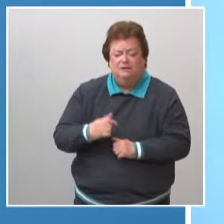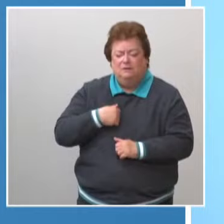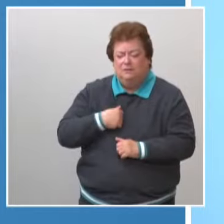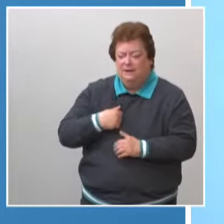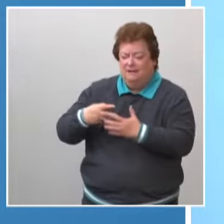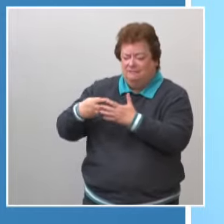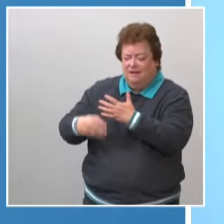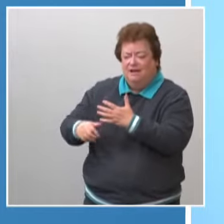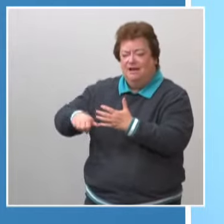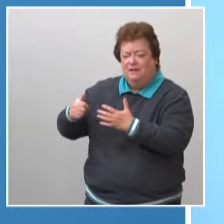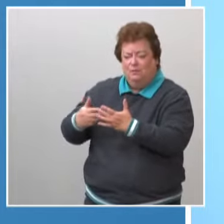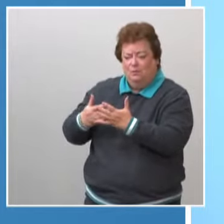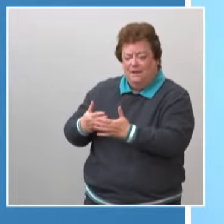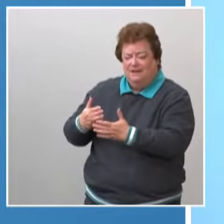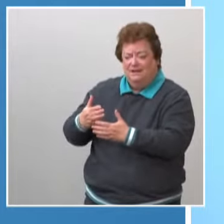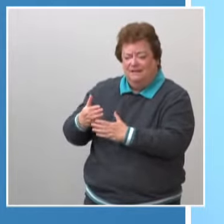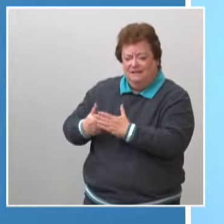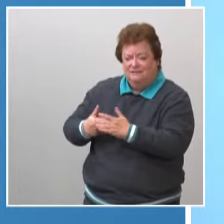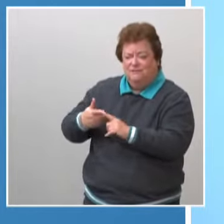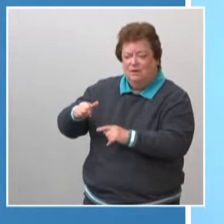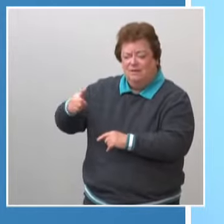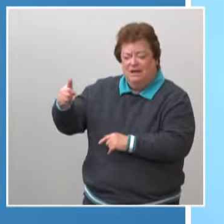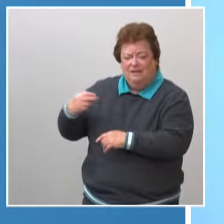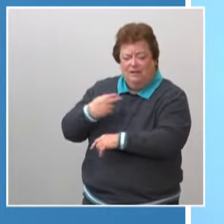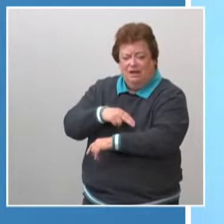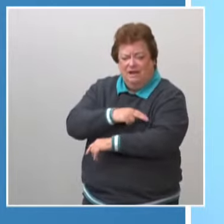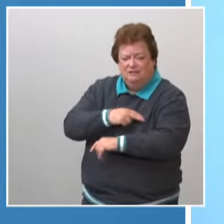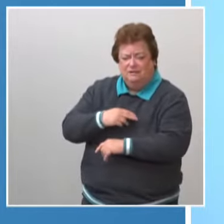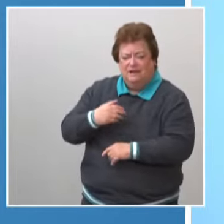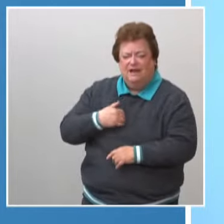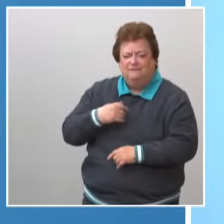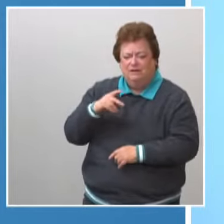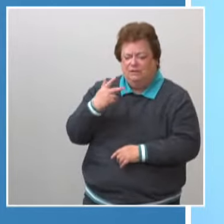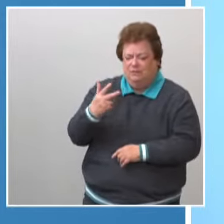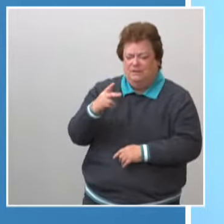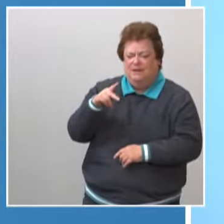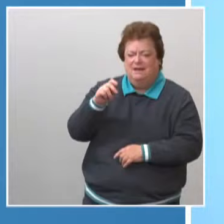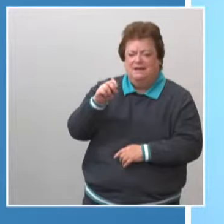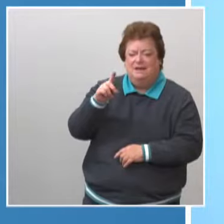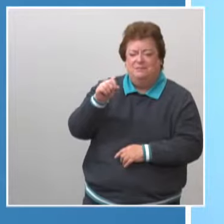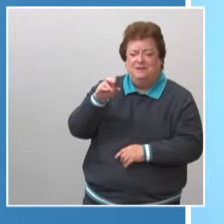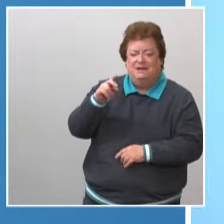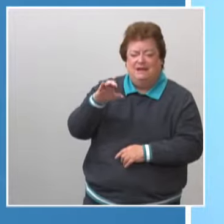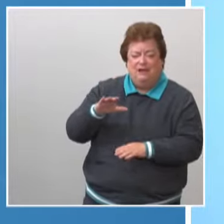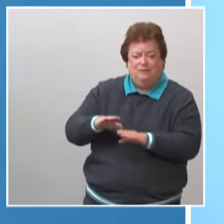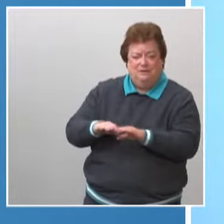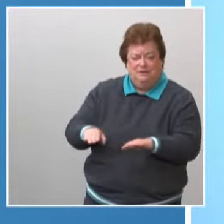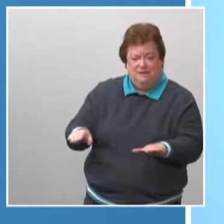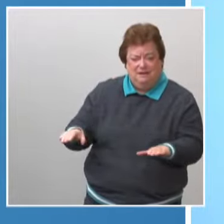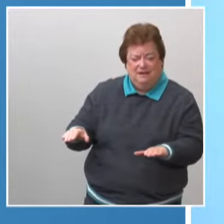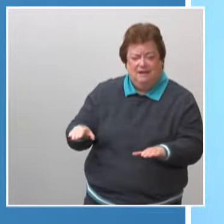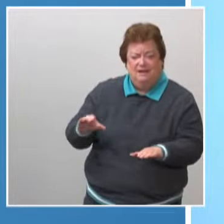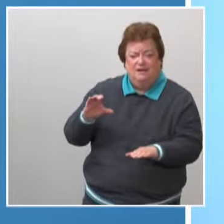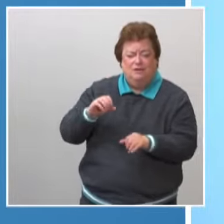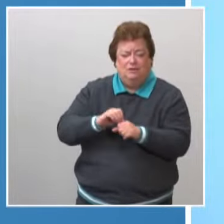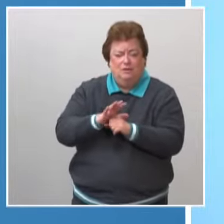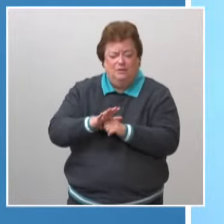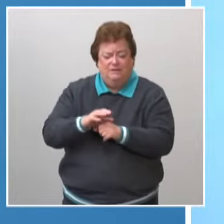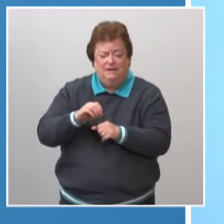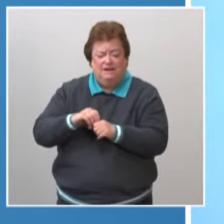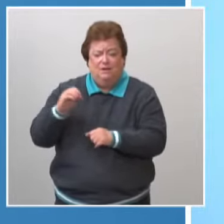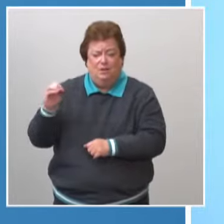other hospitals that can't get in. 3 pediatric COVID patients in our organization today, and